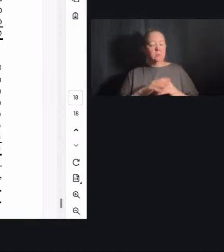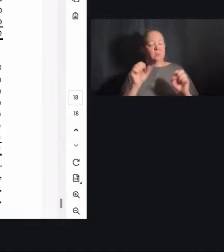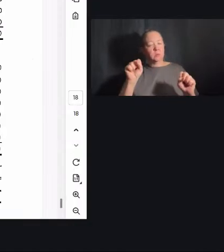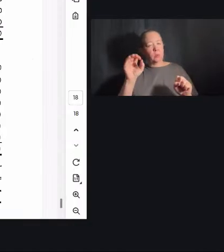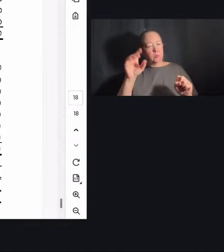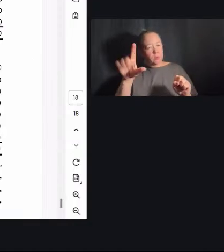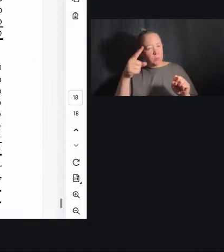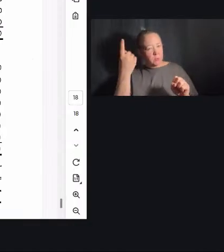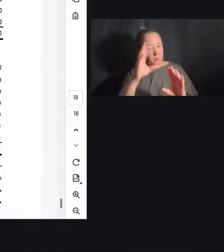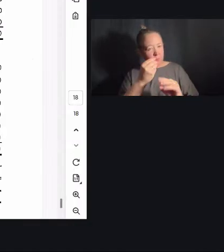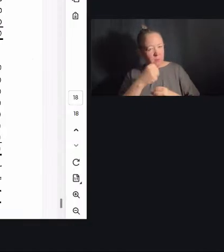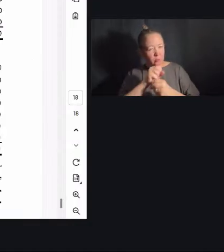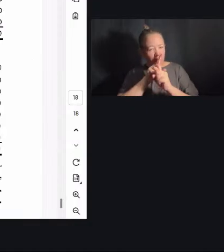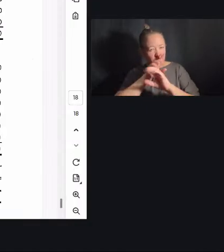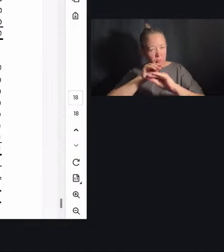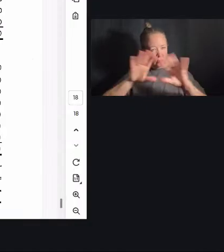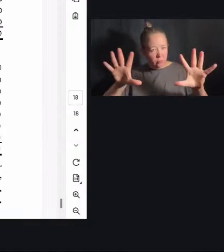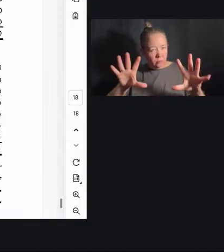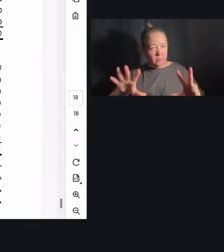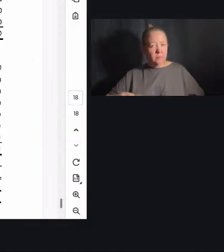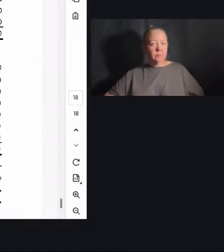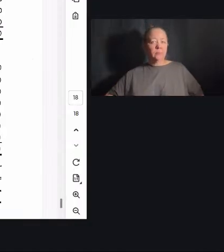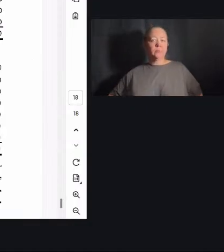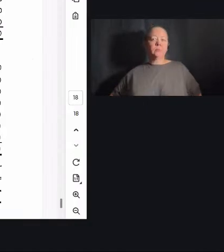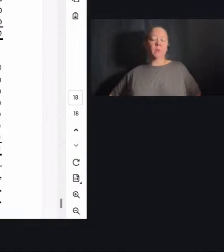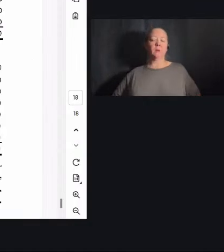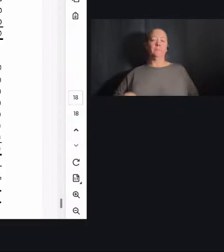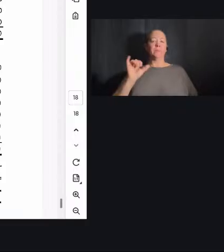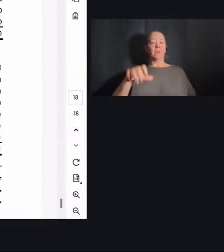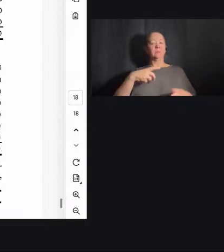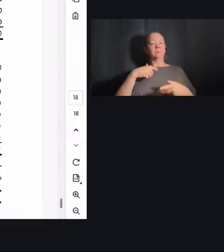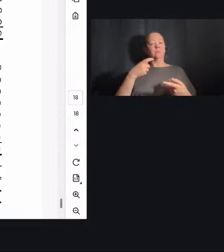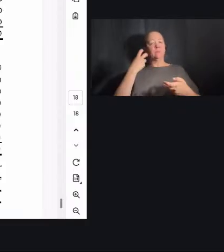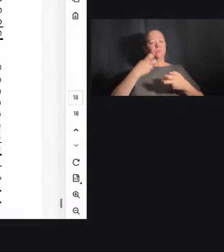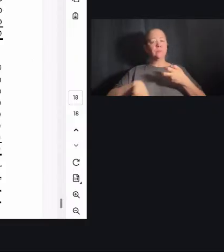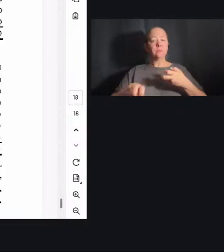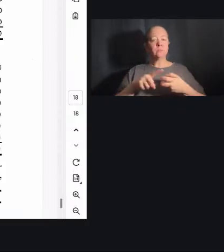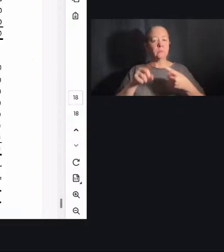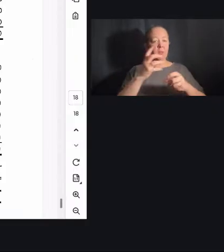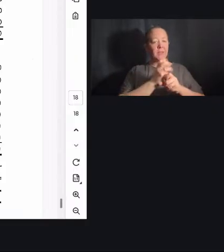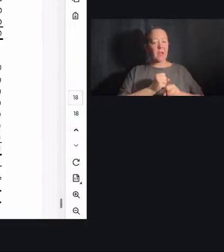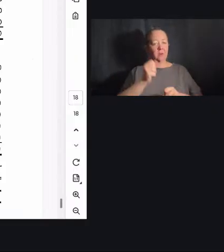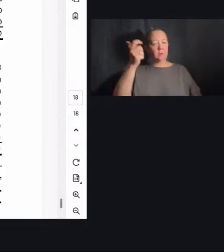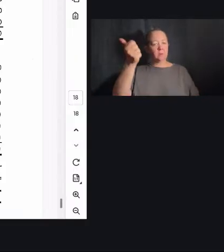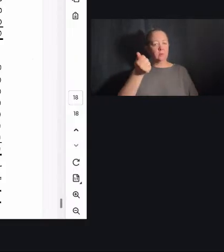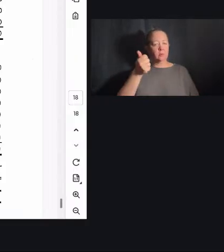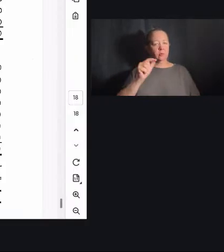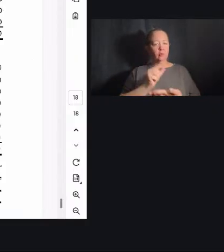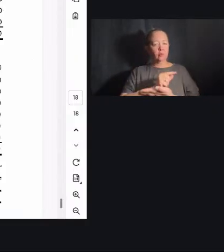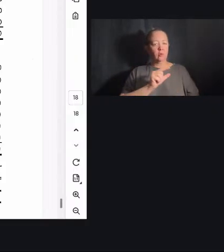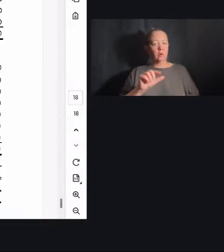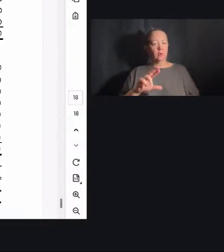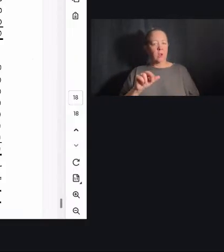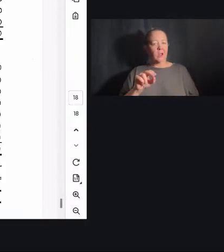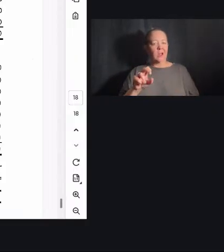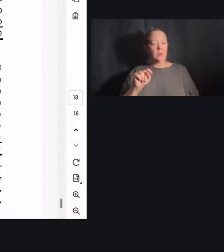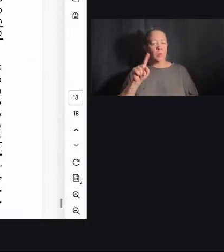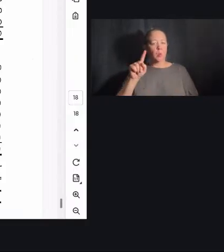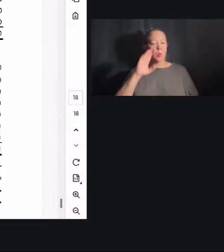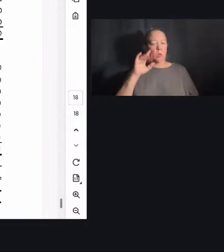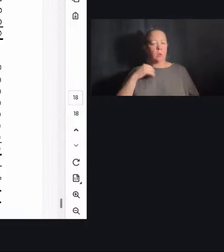sure that's clear. Then when it's difficult to get a grant that will relieve operational